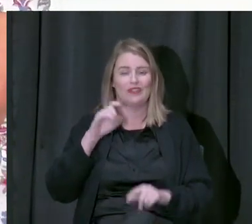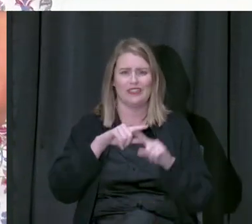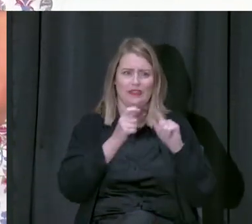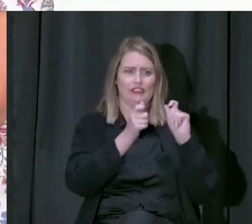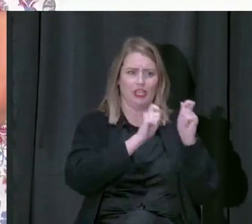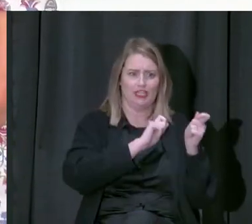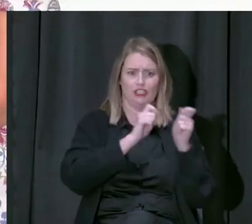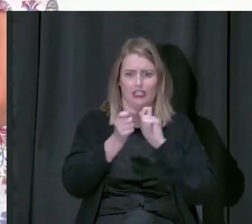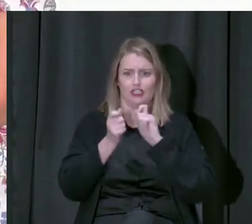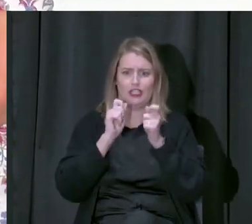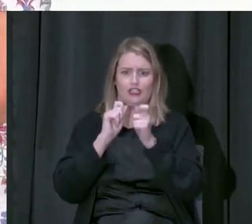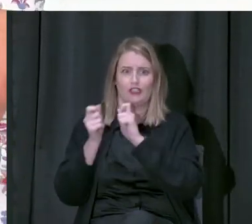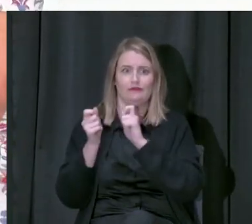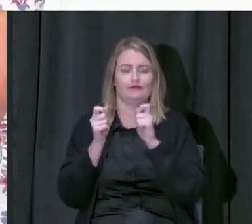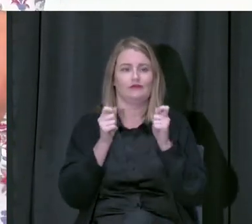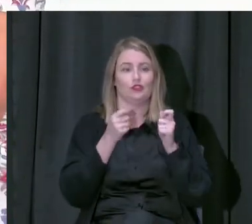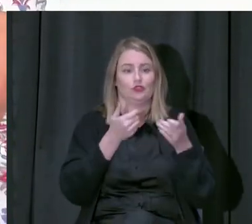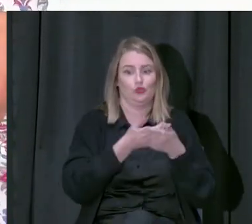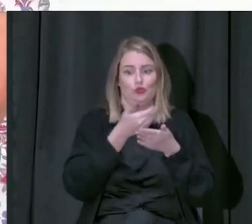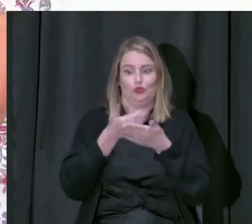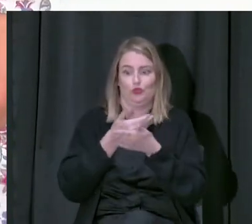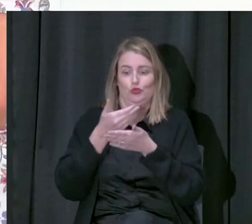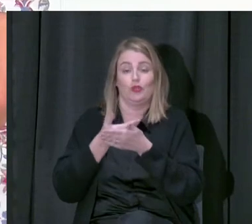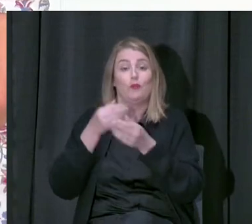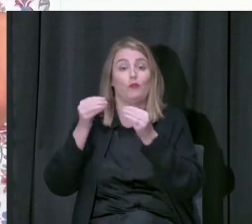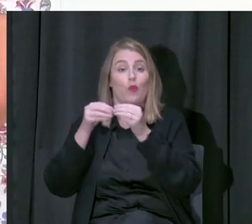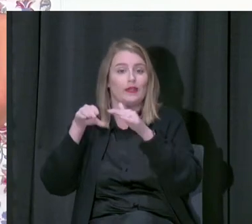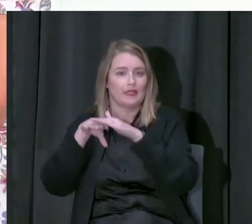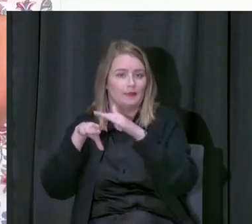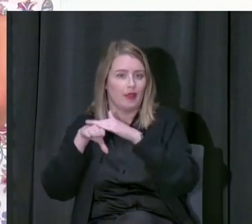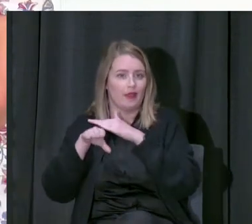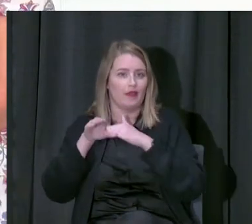happening. So the net new stuff is more accessible.